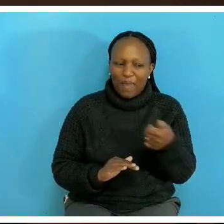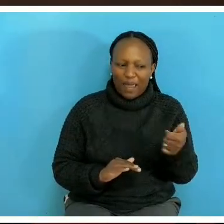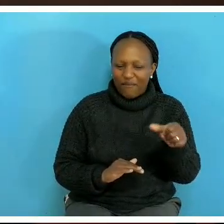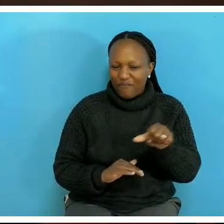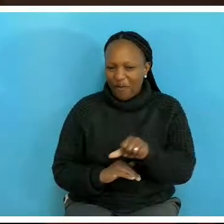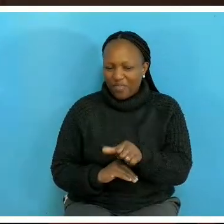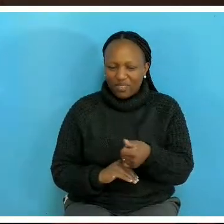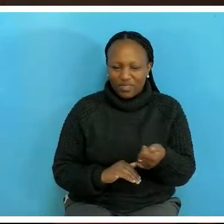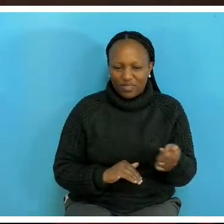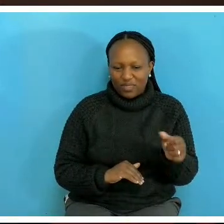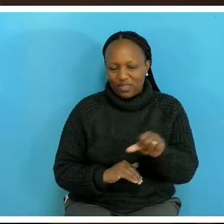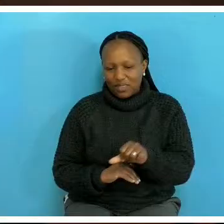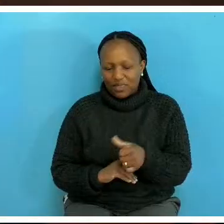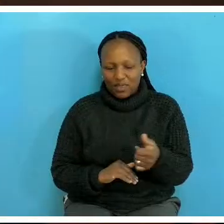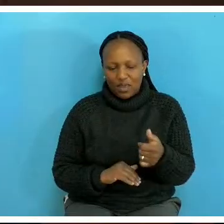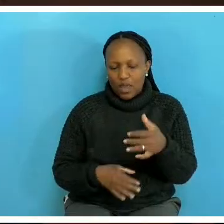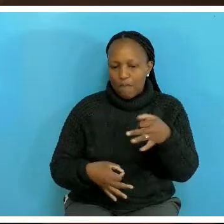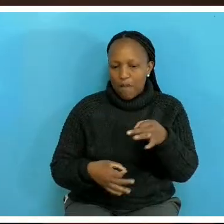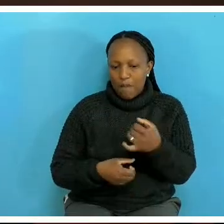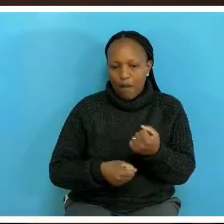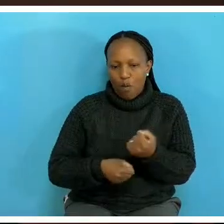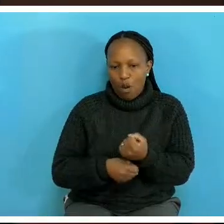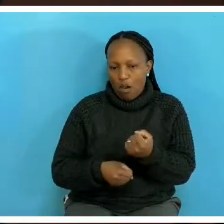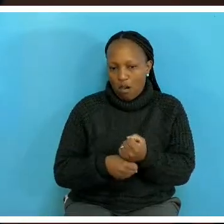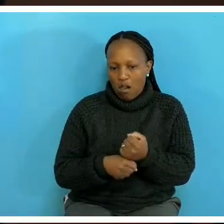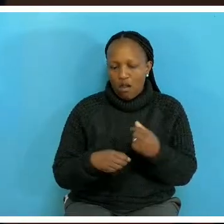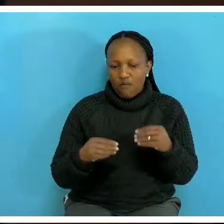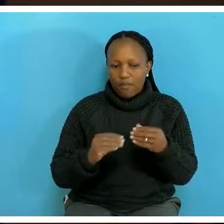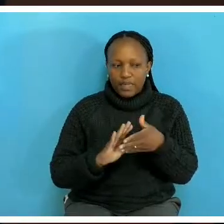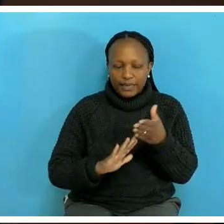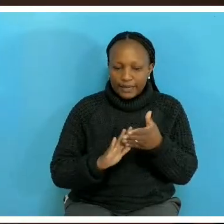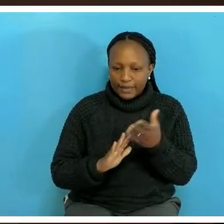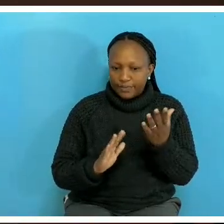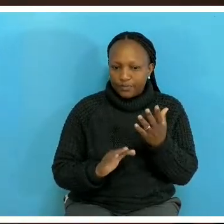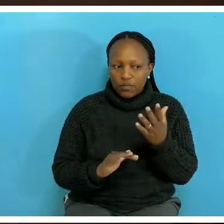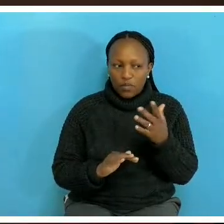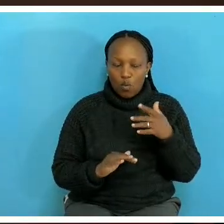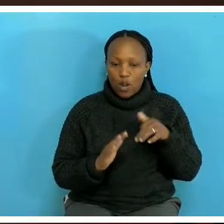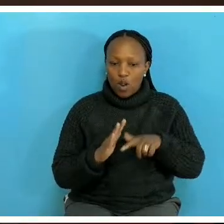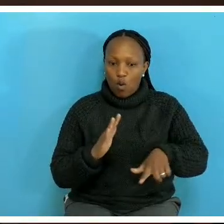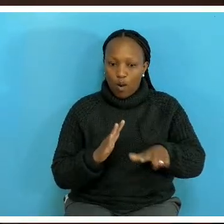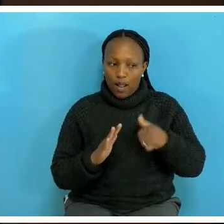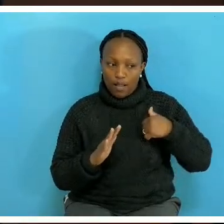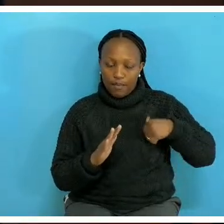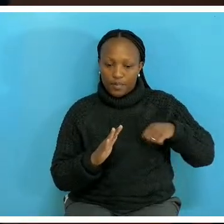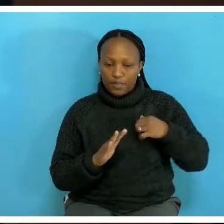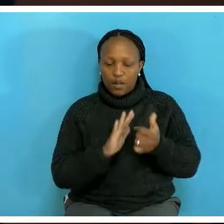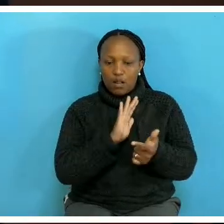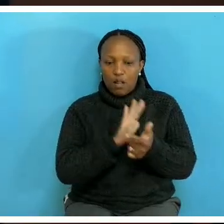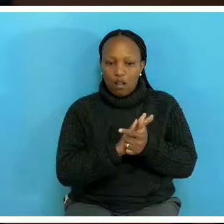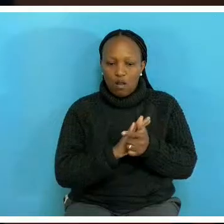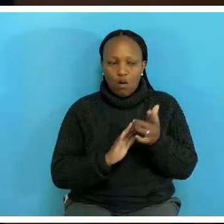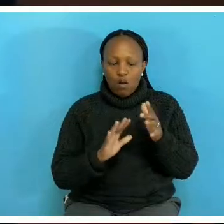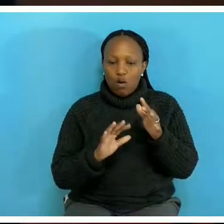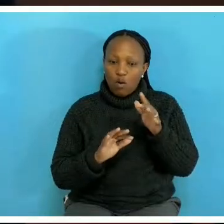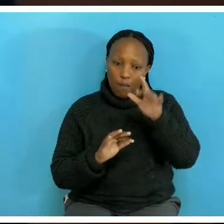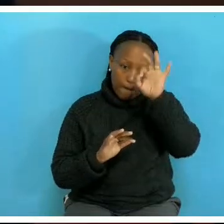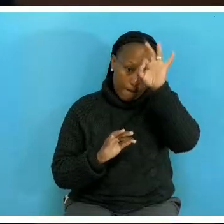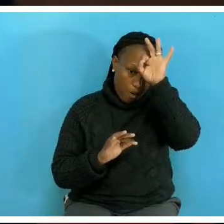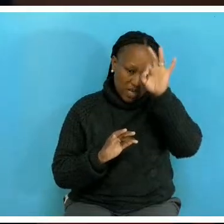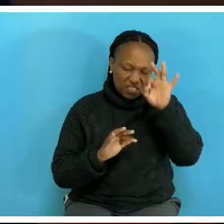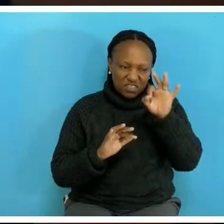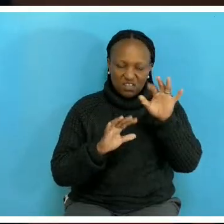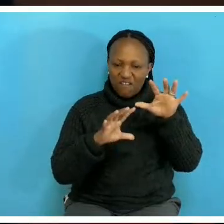whereby we don't have paperwork to trade. When bylaws enforcers come, they just chase us. They say we are not